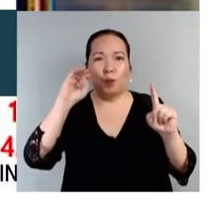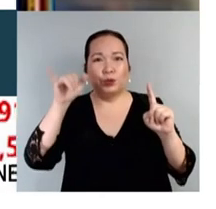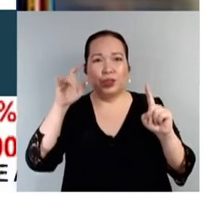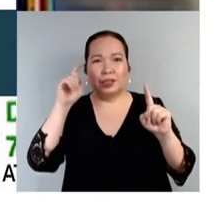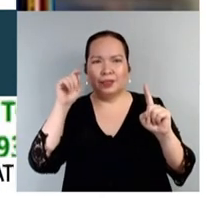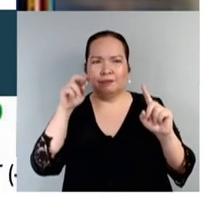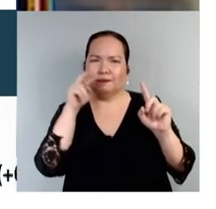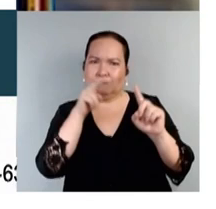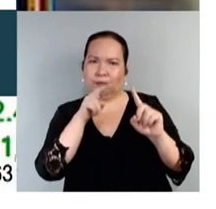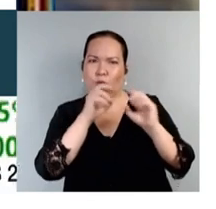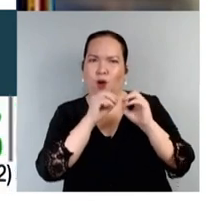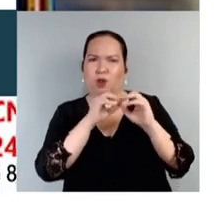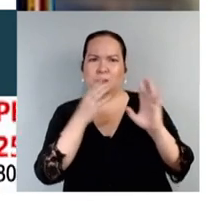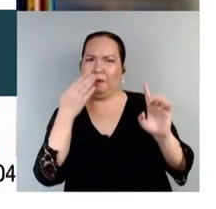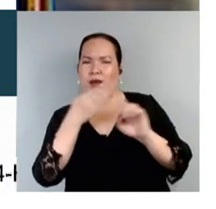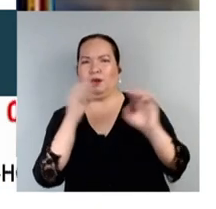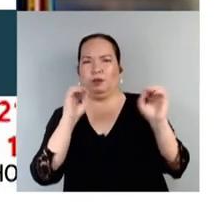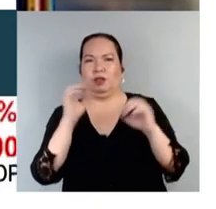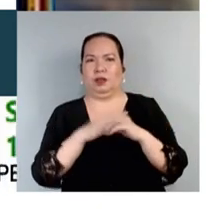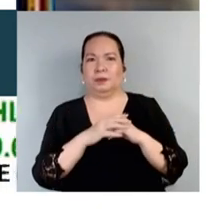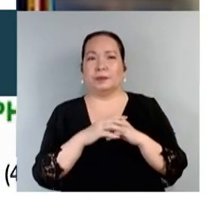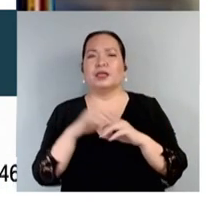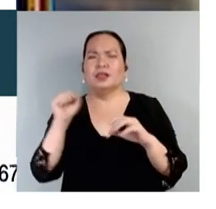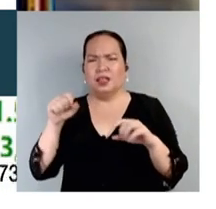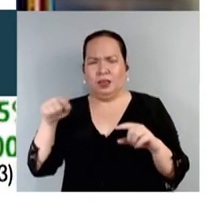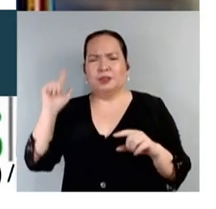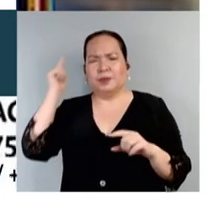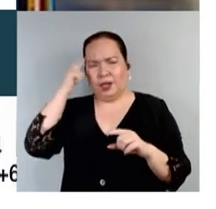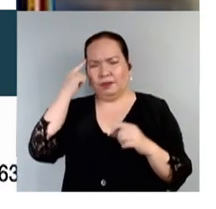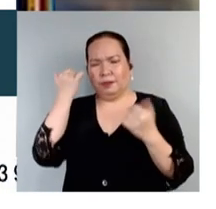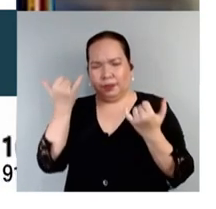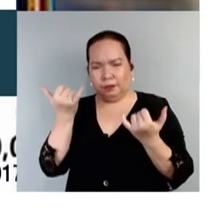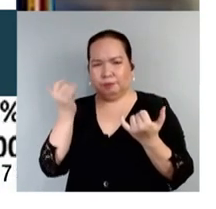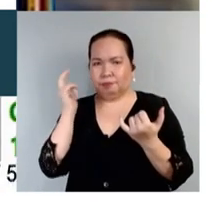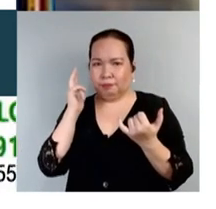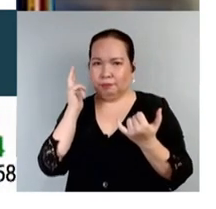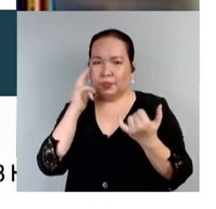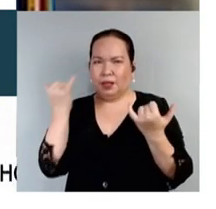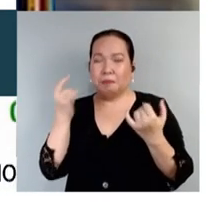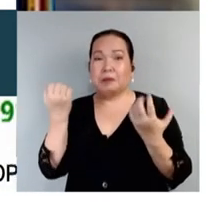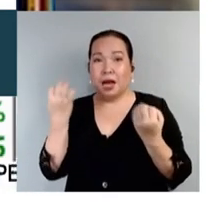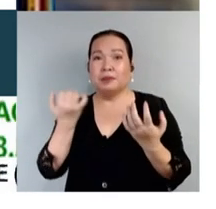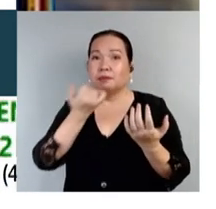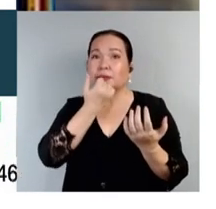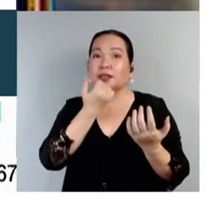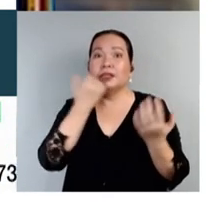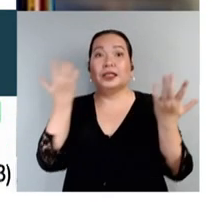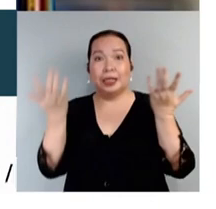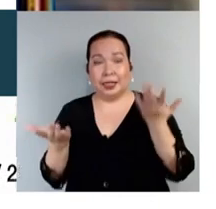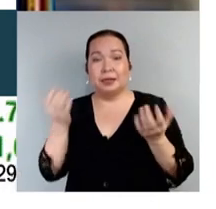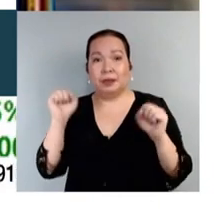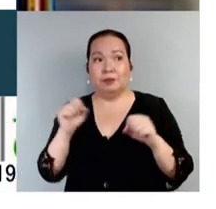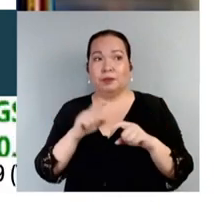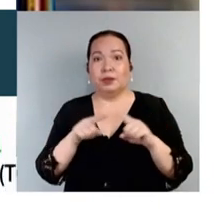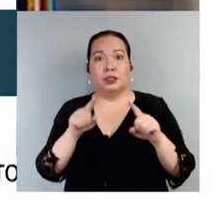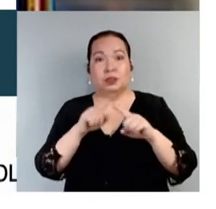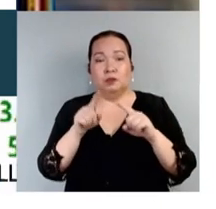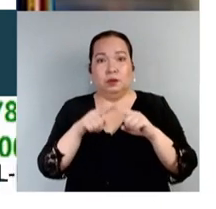this administration may have a lot of failures, but it's not like the previous